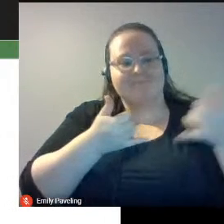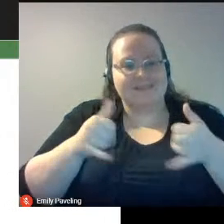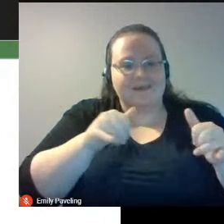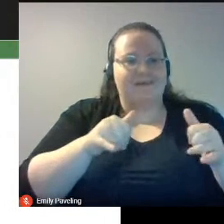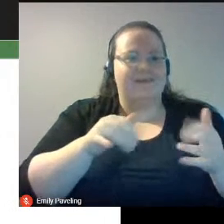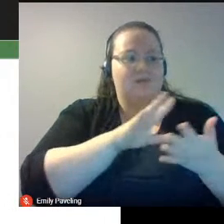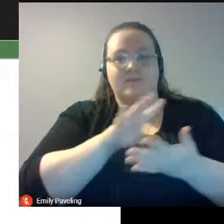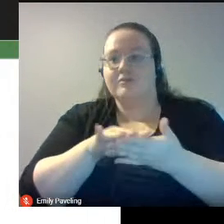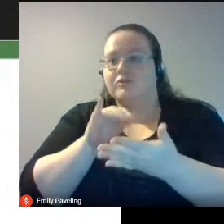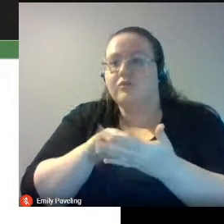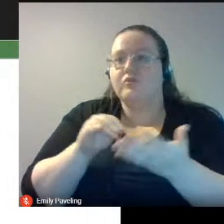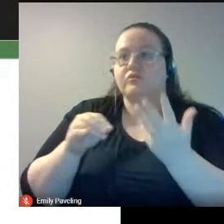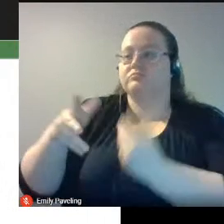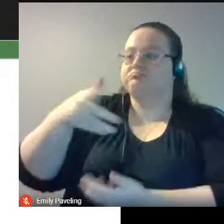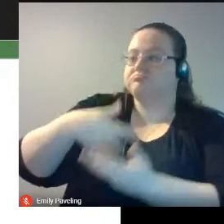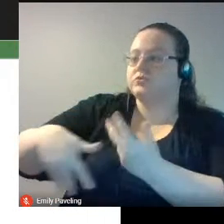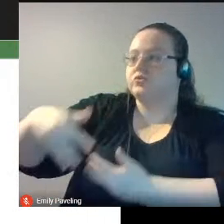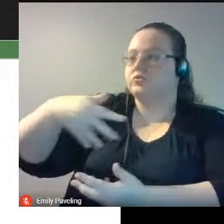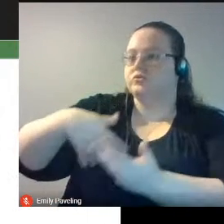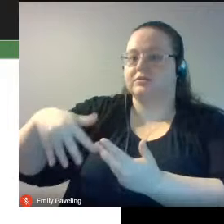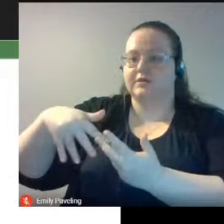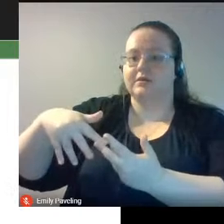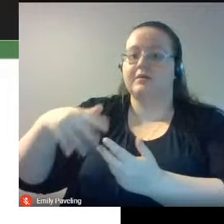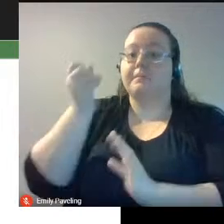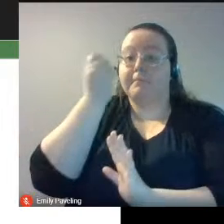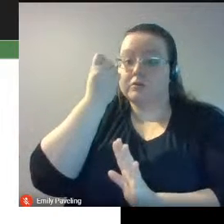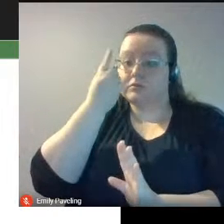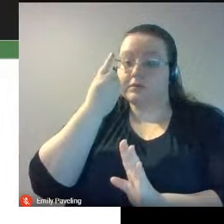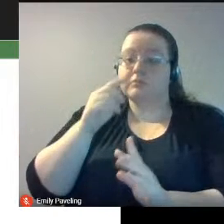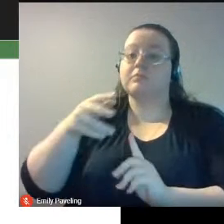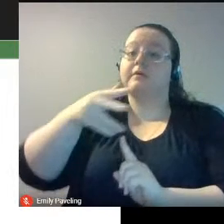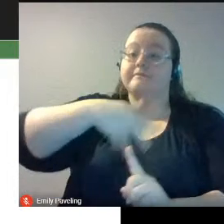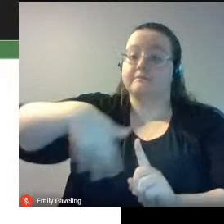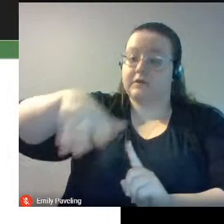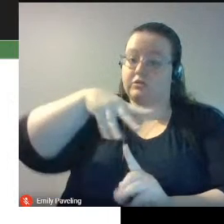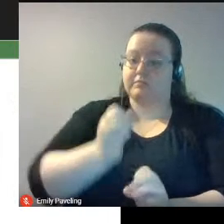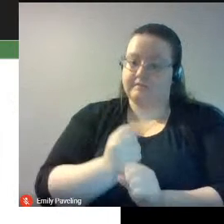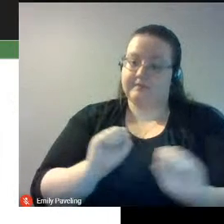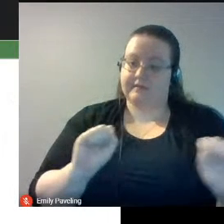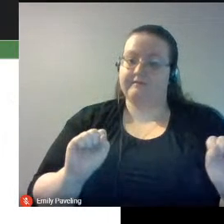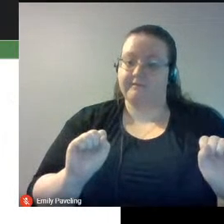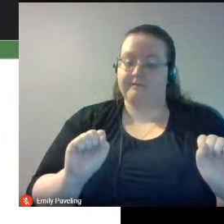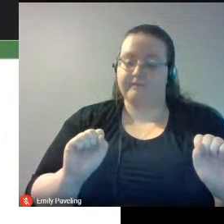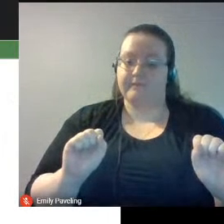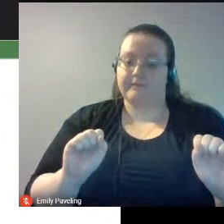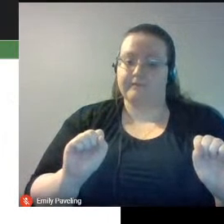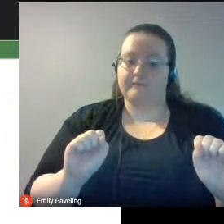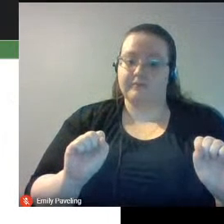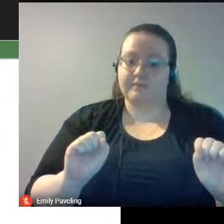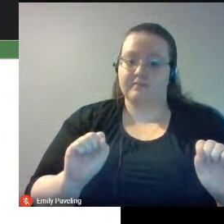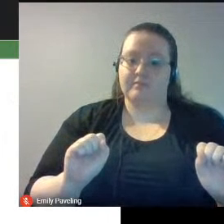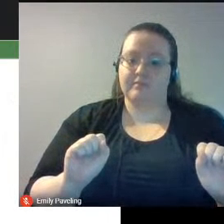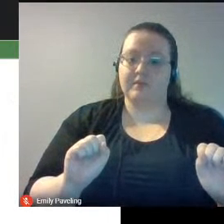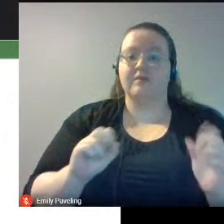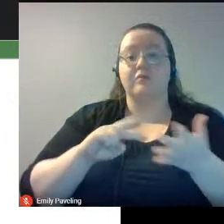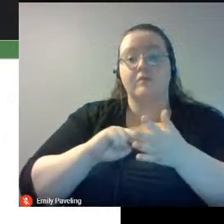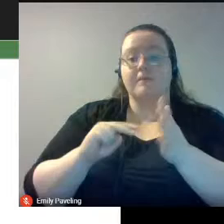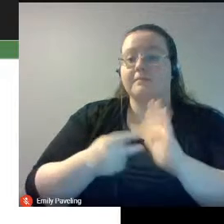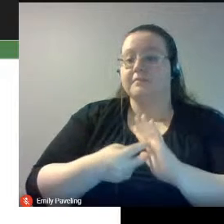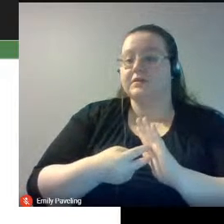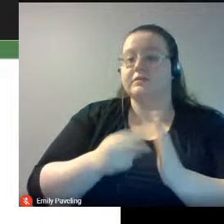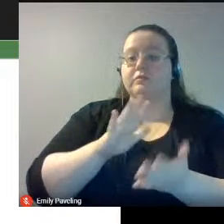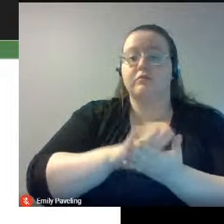learn, and socialize in as safe an environment as possible. That said, as we open up